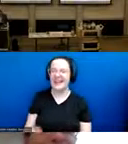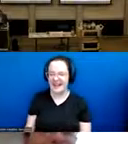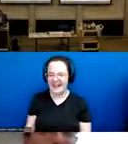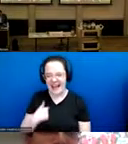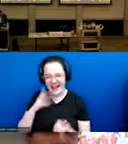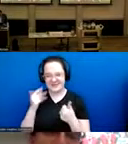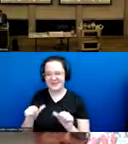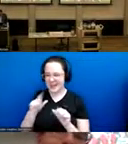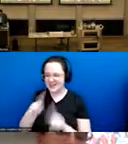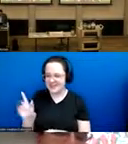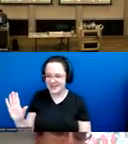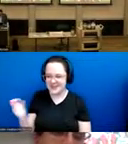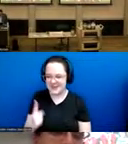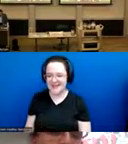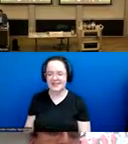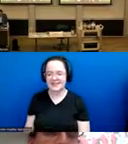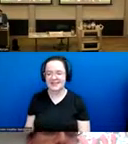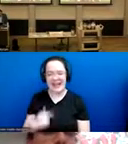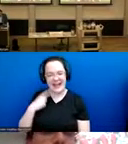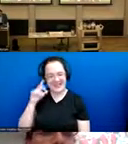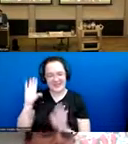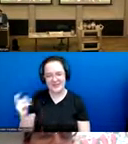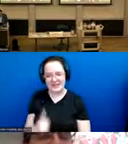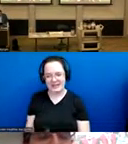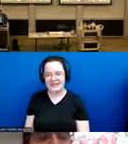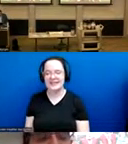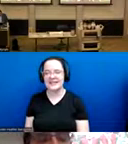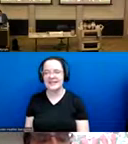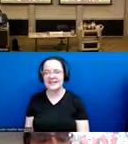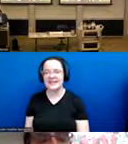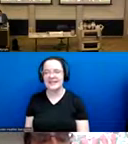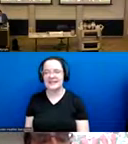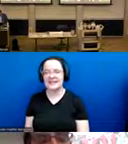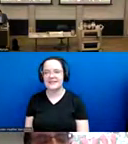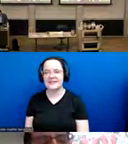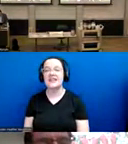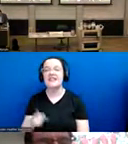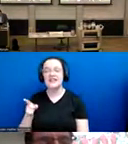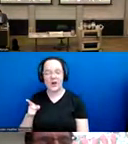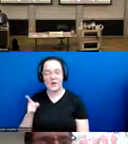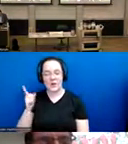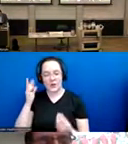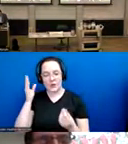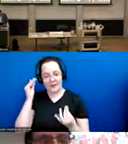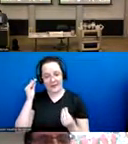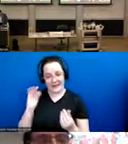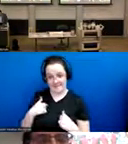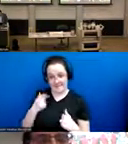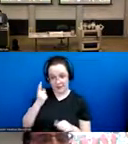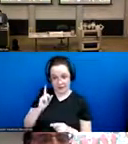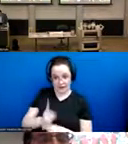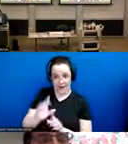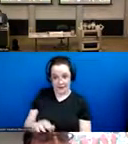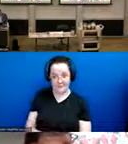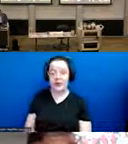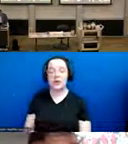because I think that's a great question. So what you're thinking there is basically, if I understand what you're saying, you